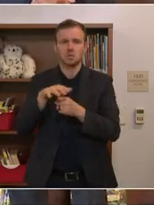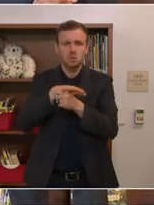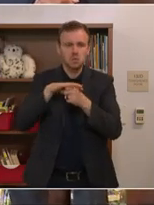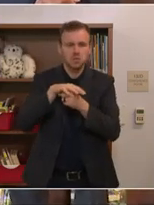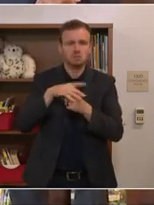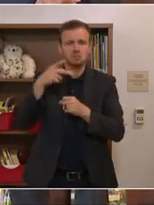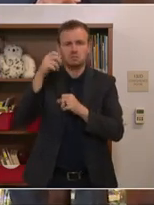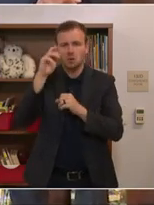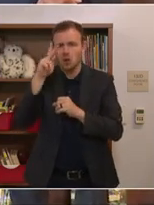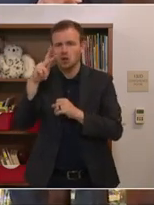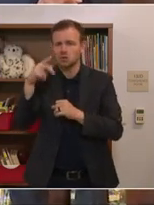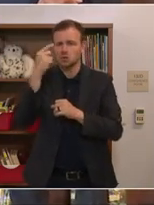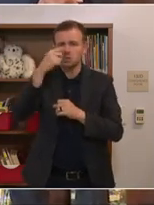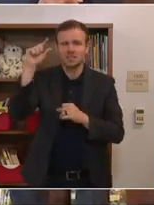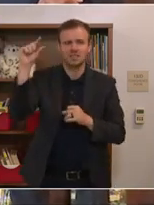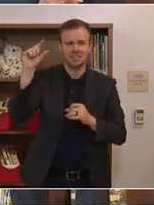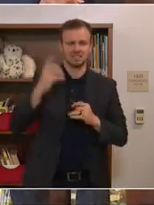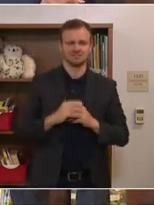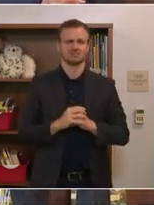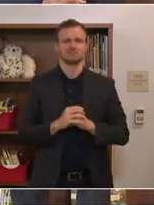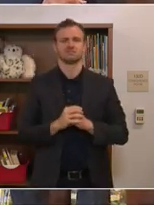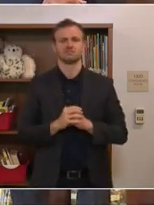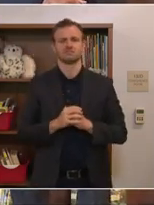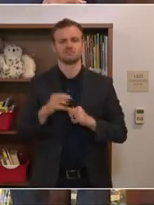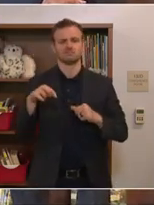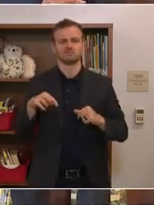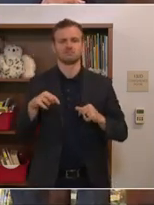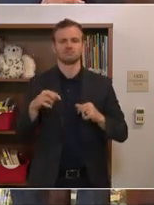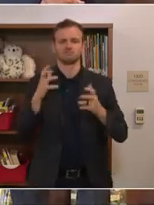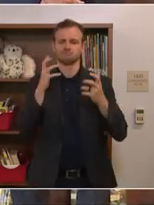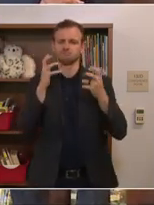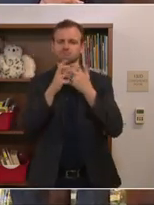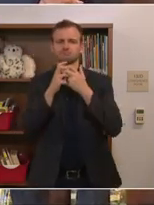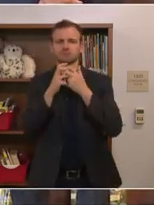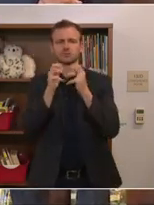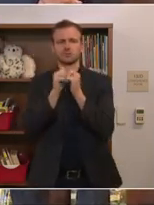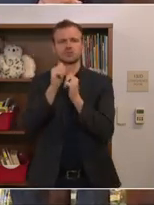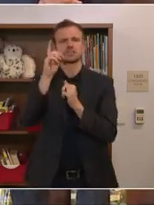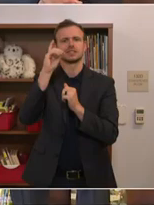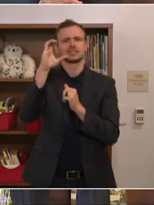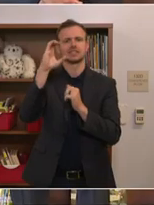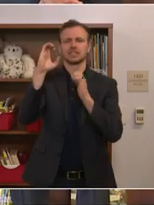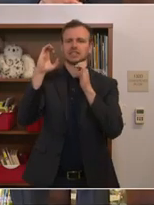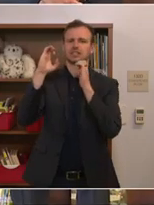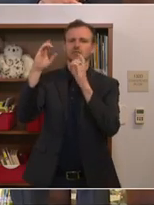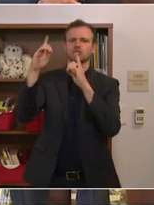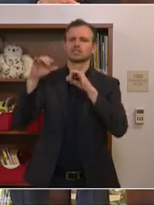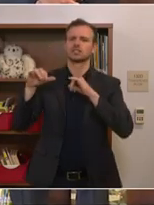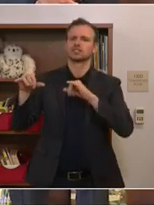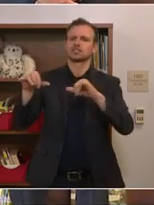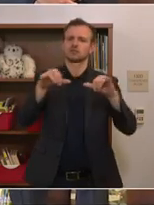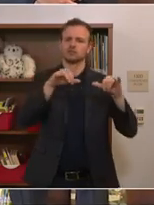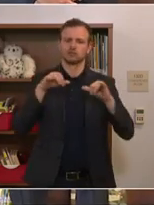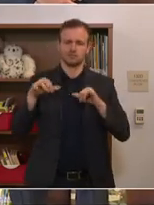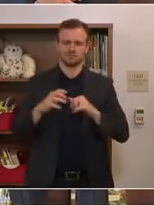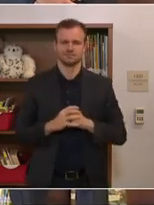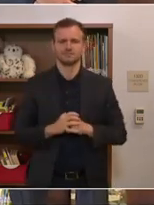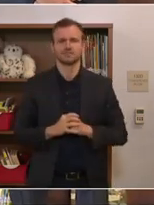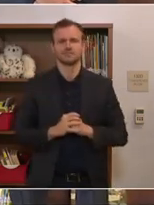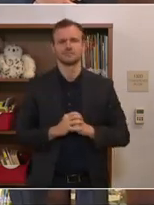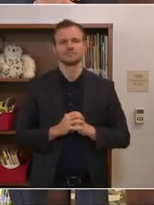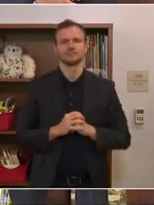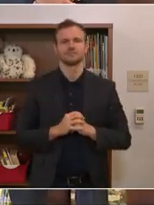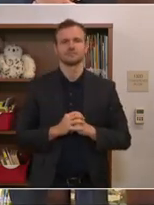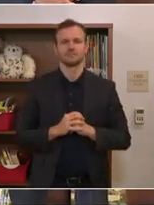the DC building in line with DCPS educational specs and increases the capacity to almost 300